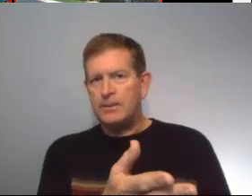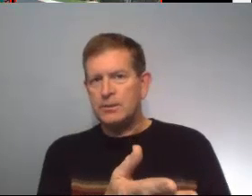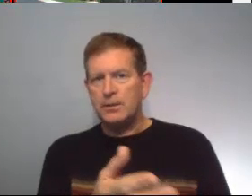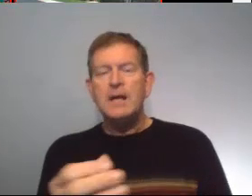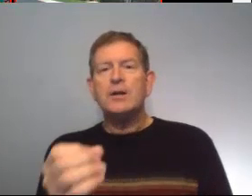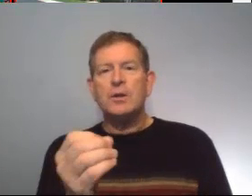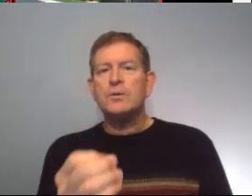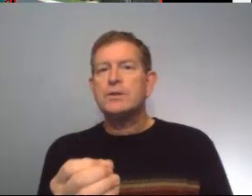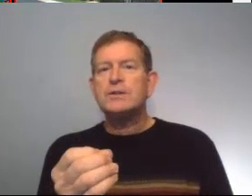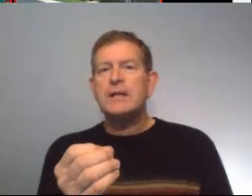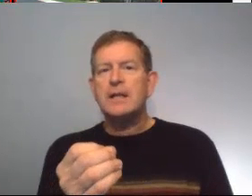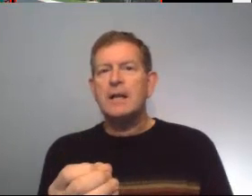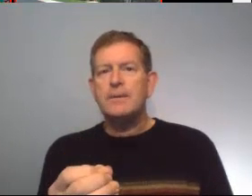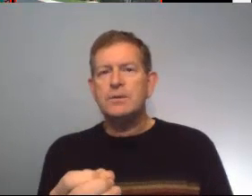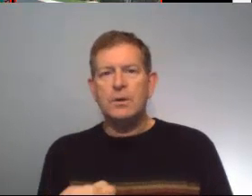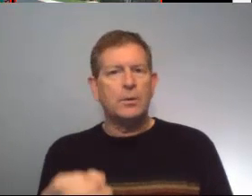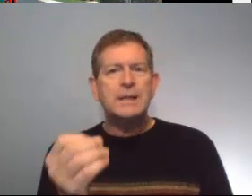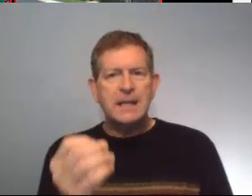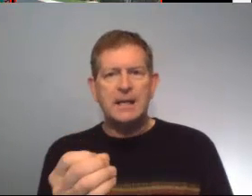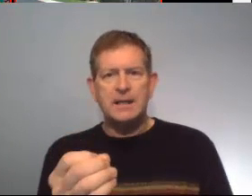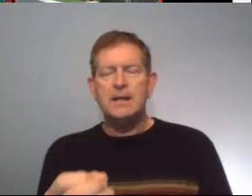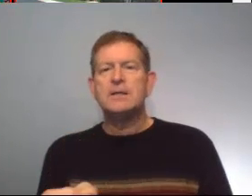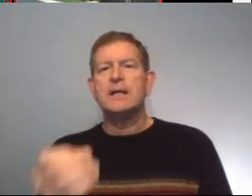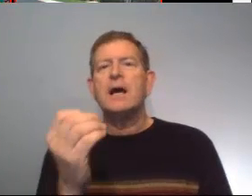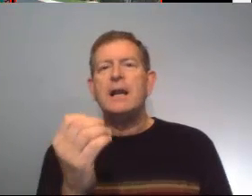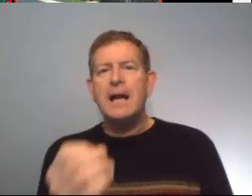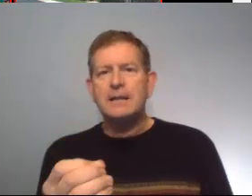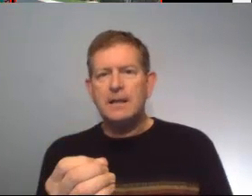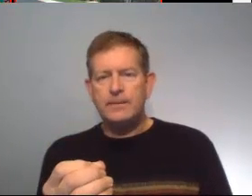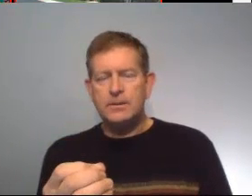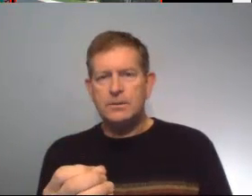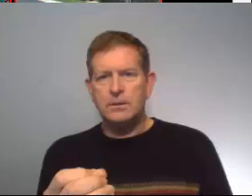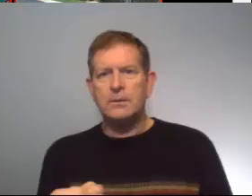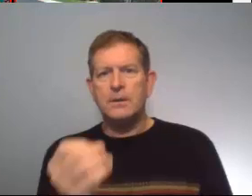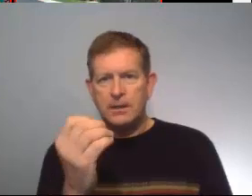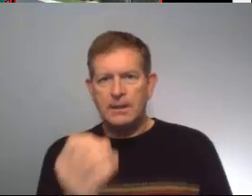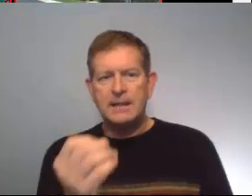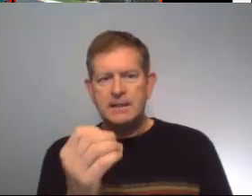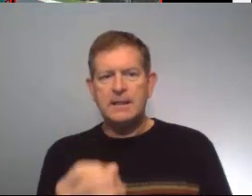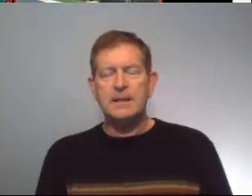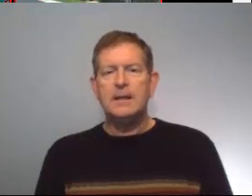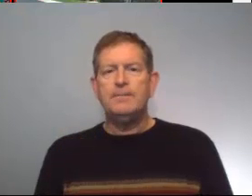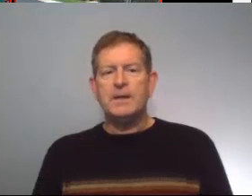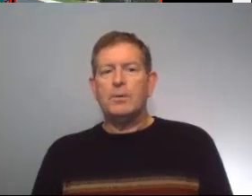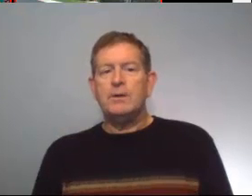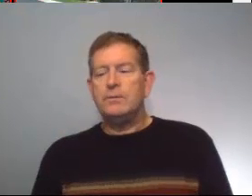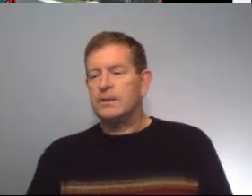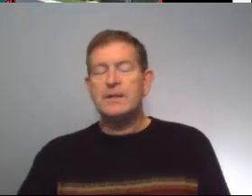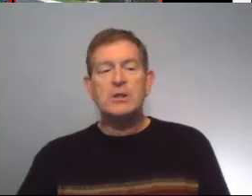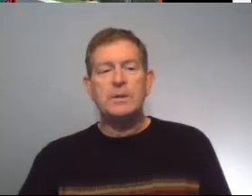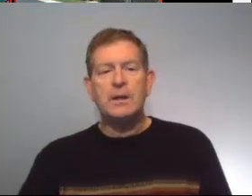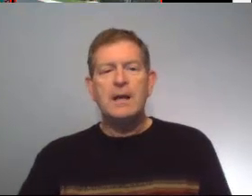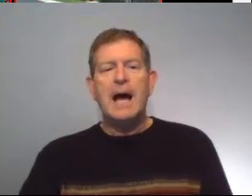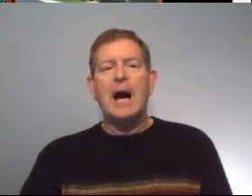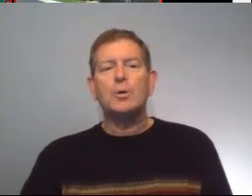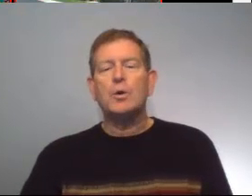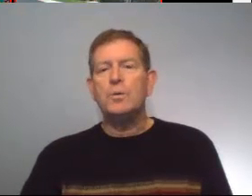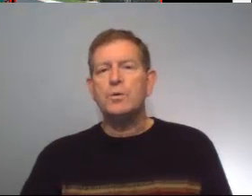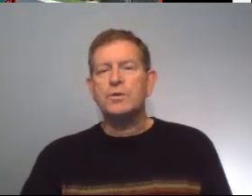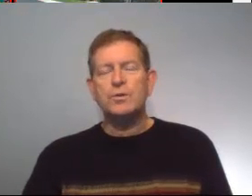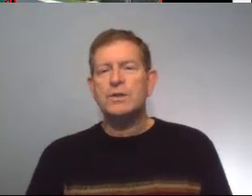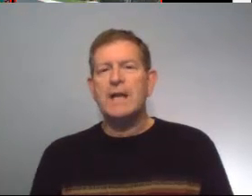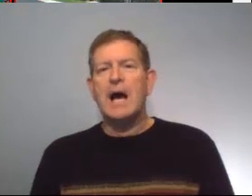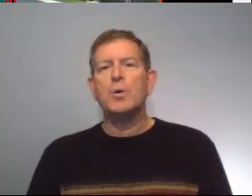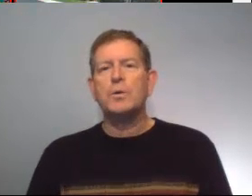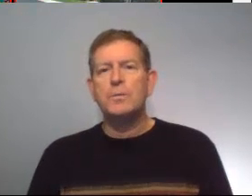la televisión, don't just say televisión or tele, say la televisión or la tele. And when this next one here,